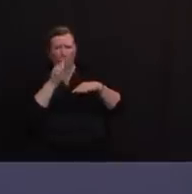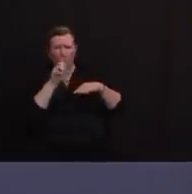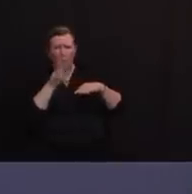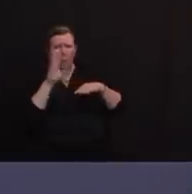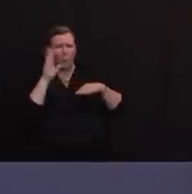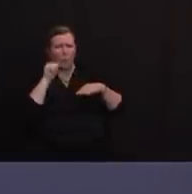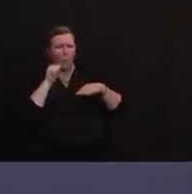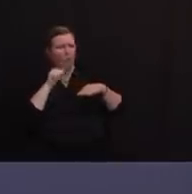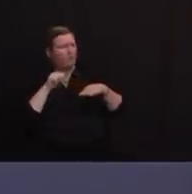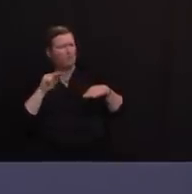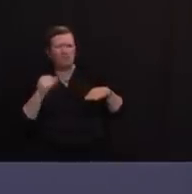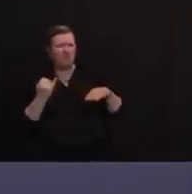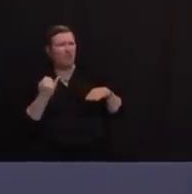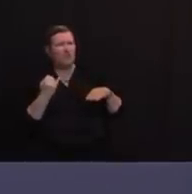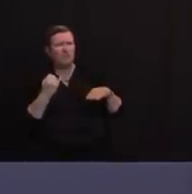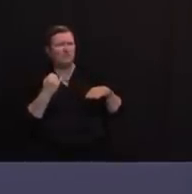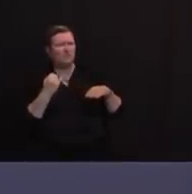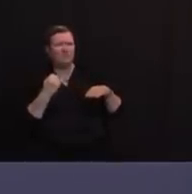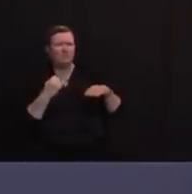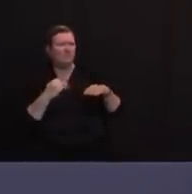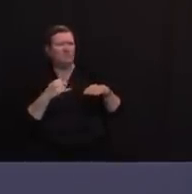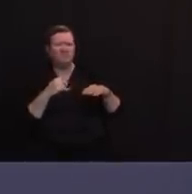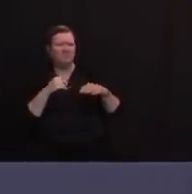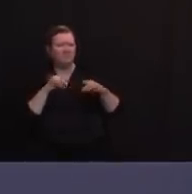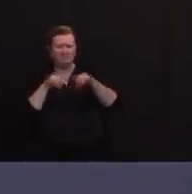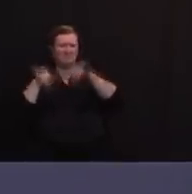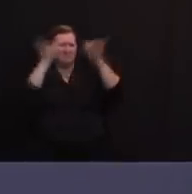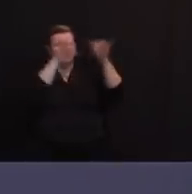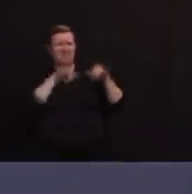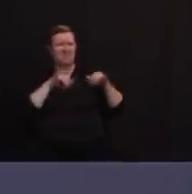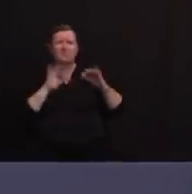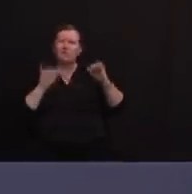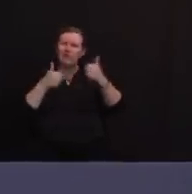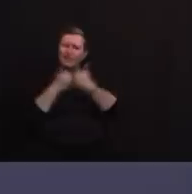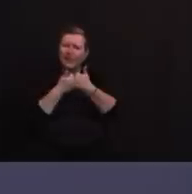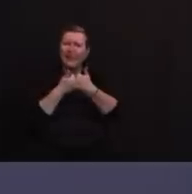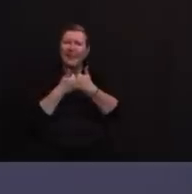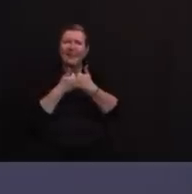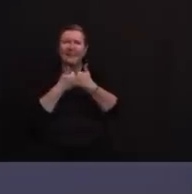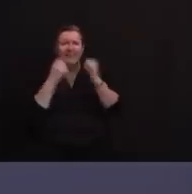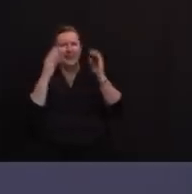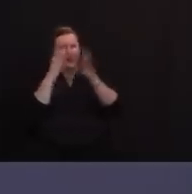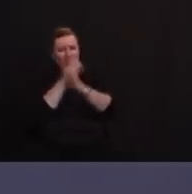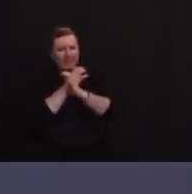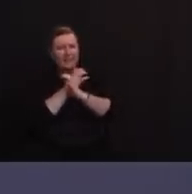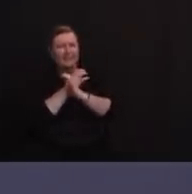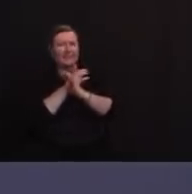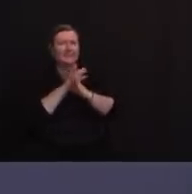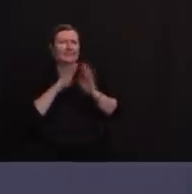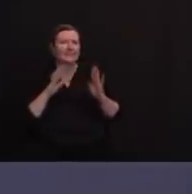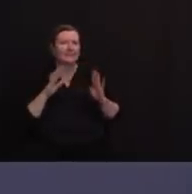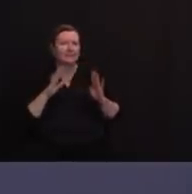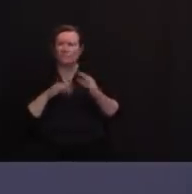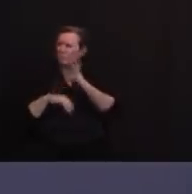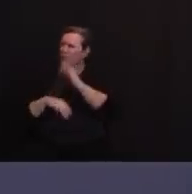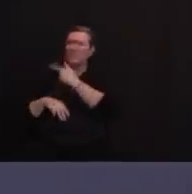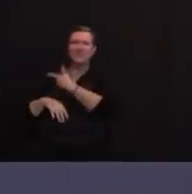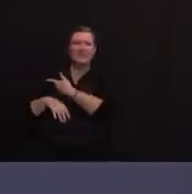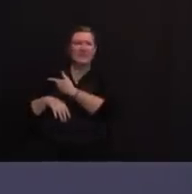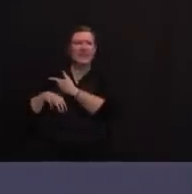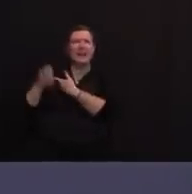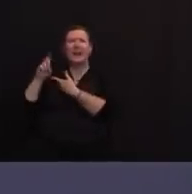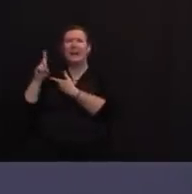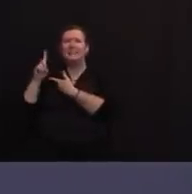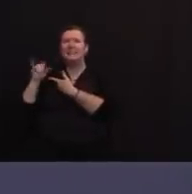same challenges and having, in many respects, the same reaction. But there's lots of questions in there. Judy, I think you and Eddie are